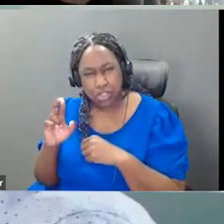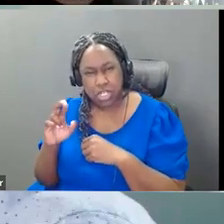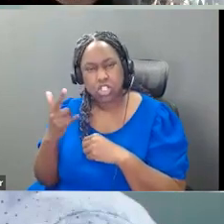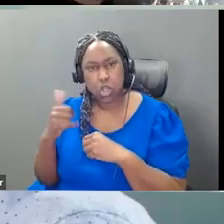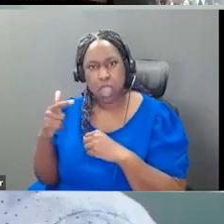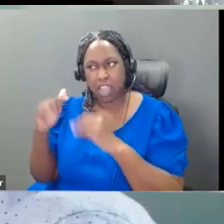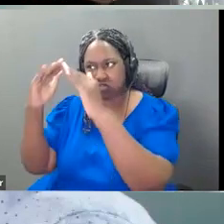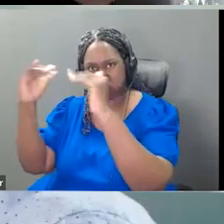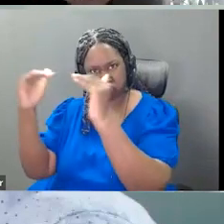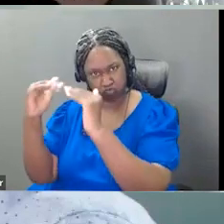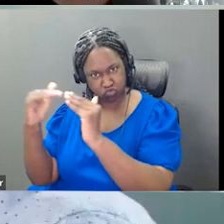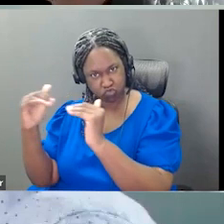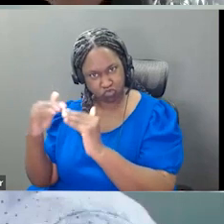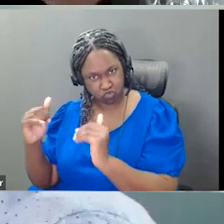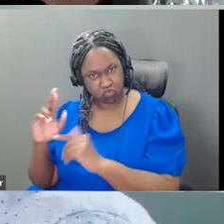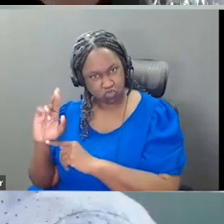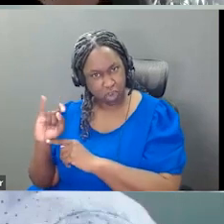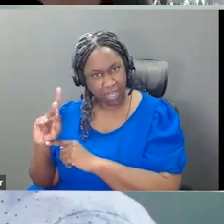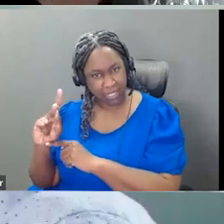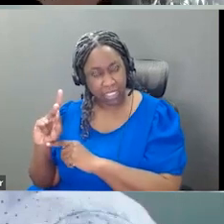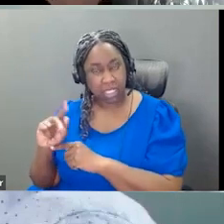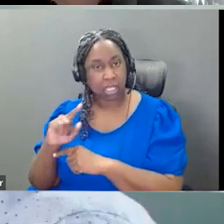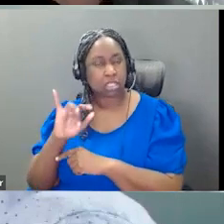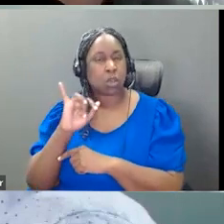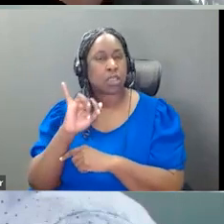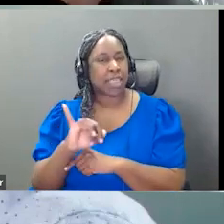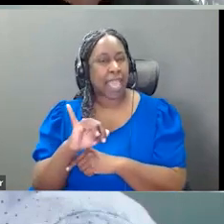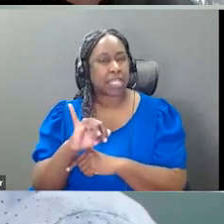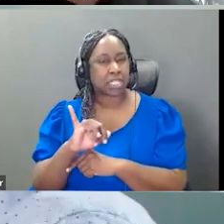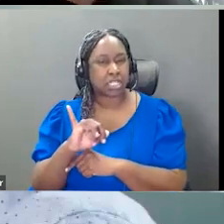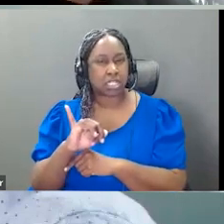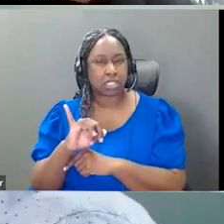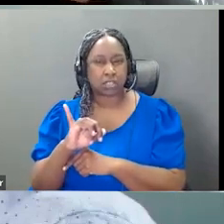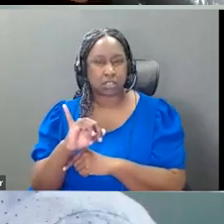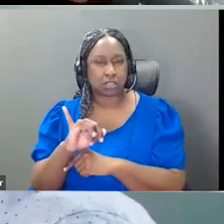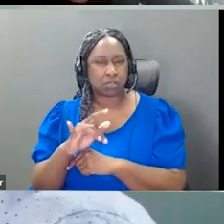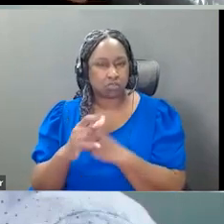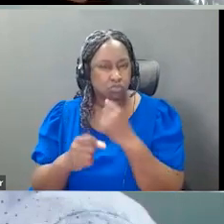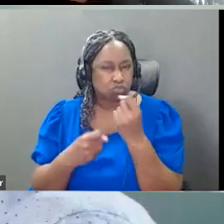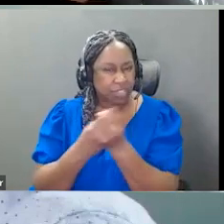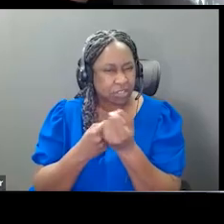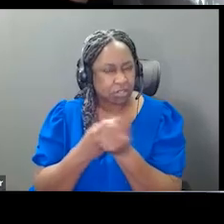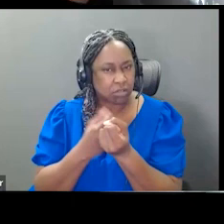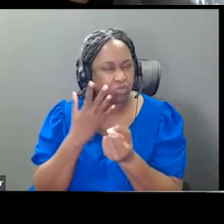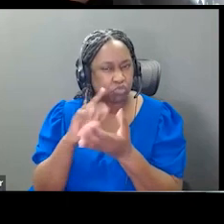reinforces racism and all of those structures of society that we're really trying to dismantle.